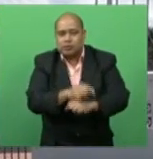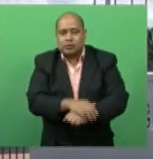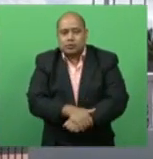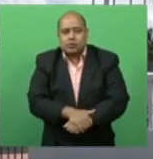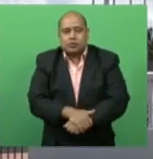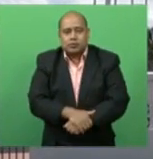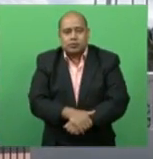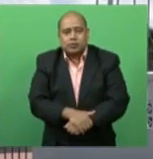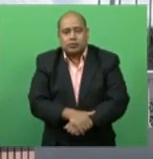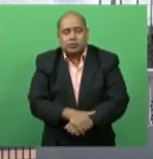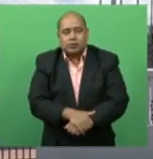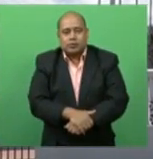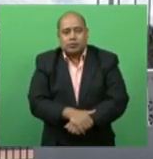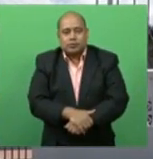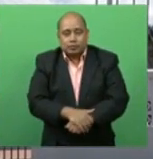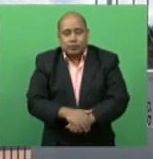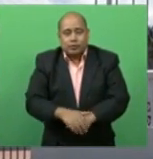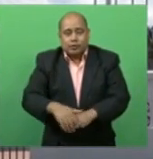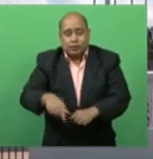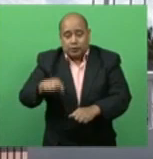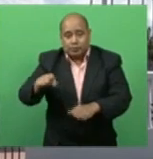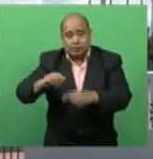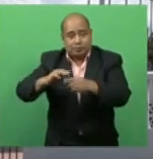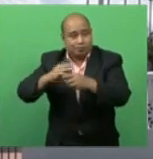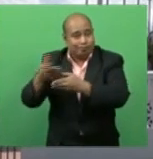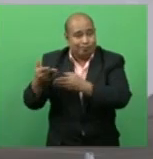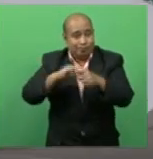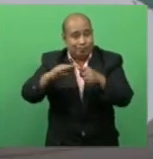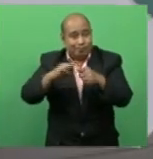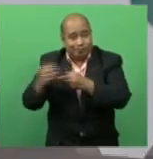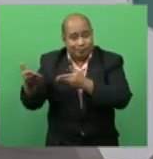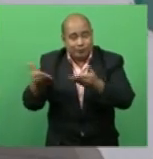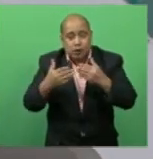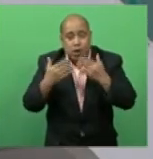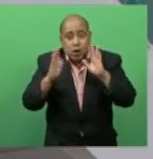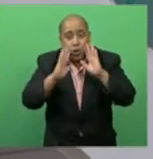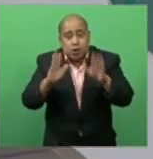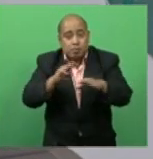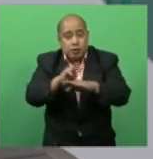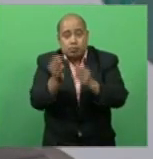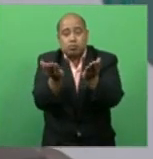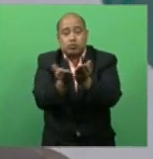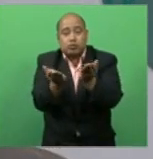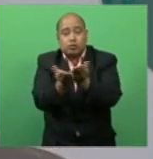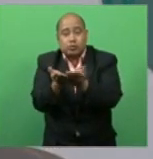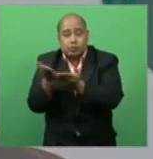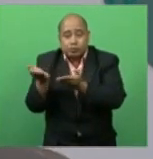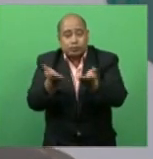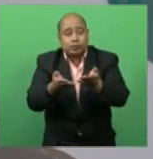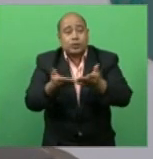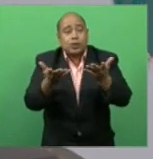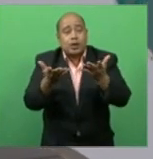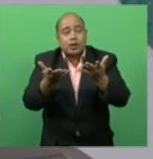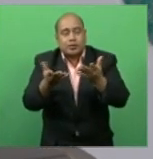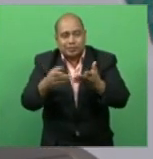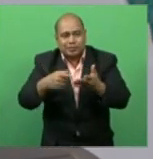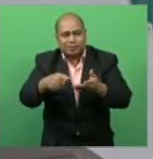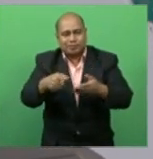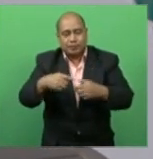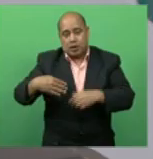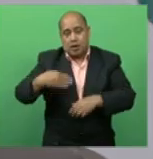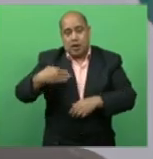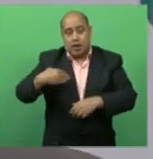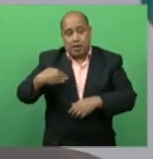In his message on the holy month of Ramadan, Bainimarama says they rank among our healthcare heroes serving in hospitals,